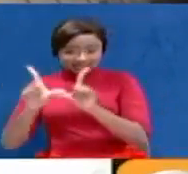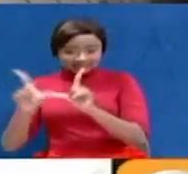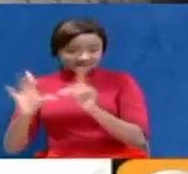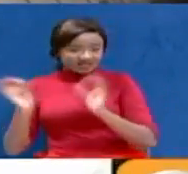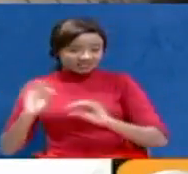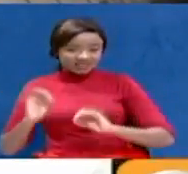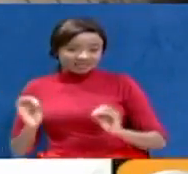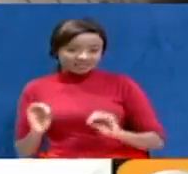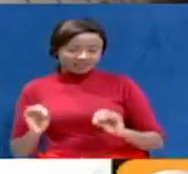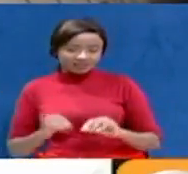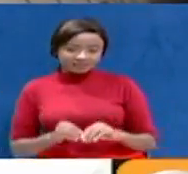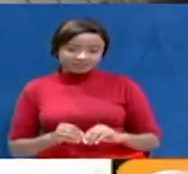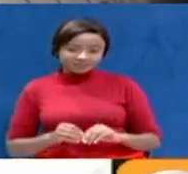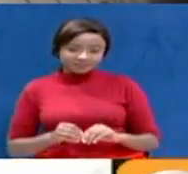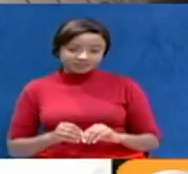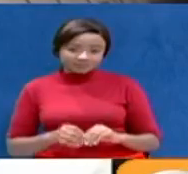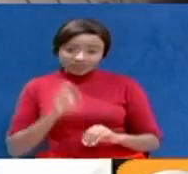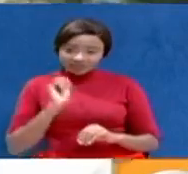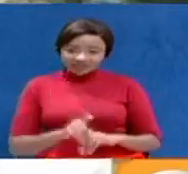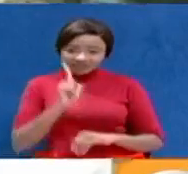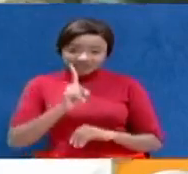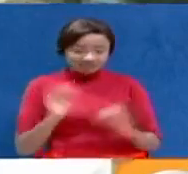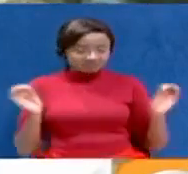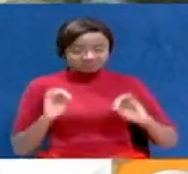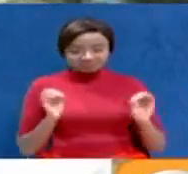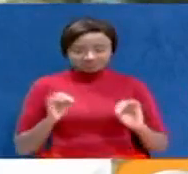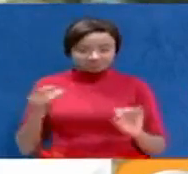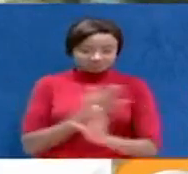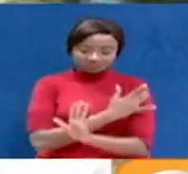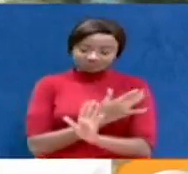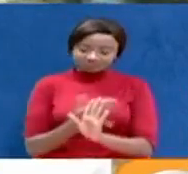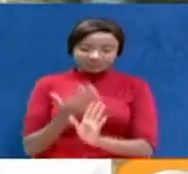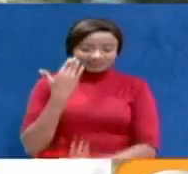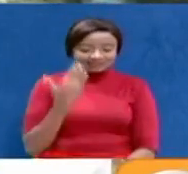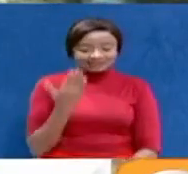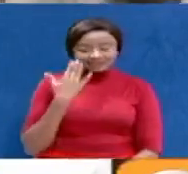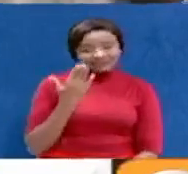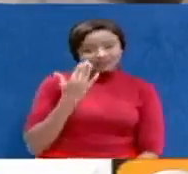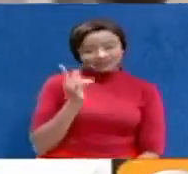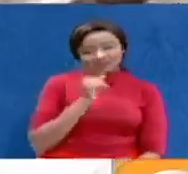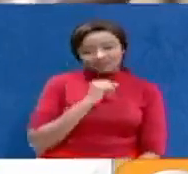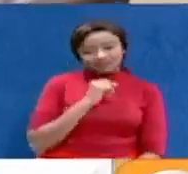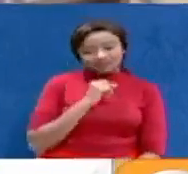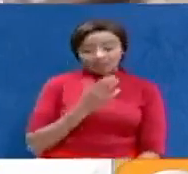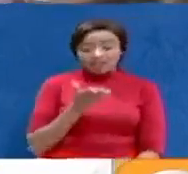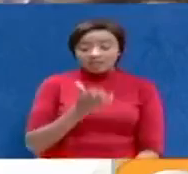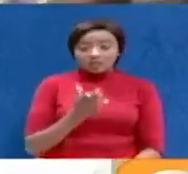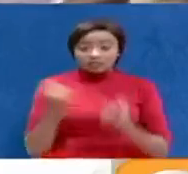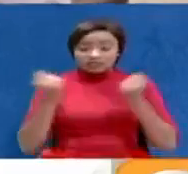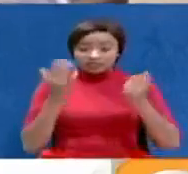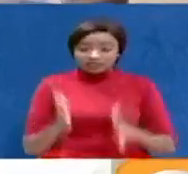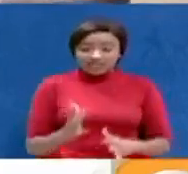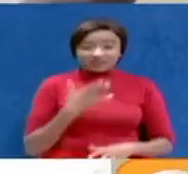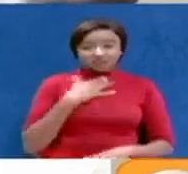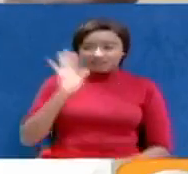authorities. It is not the first time the challenge is being witnessed at the Malaba border. Truckers now calling